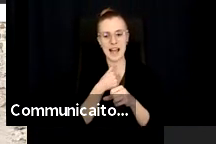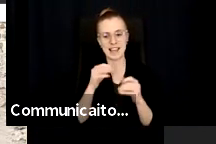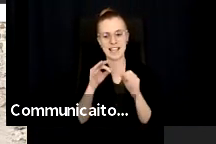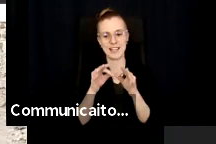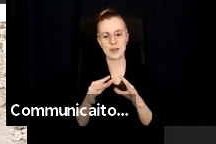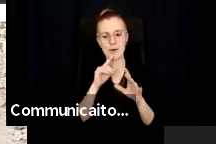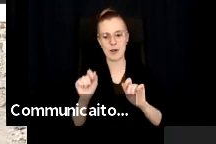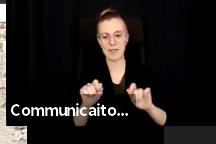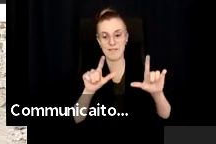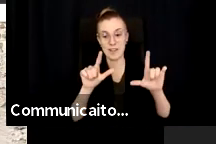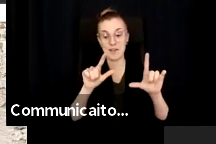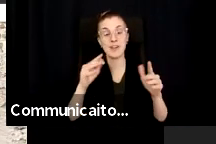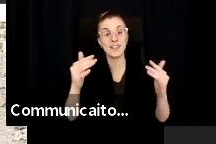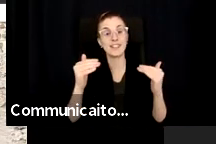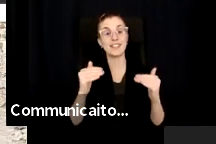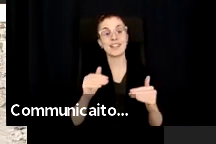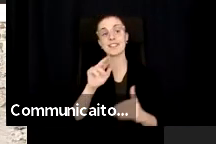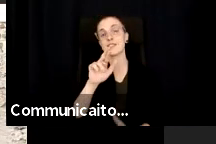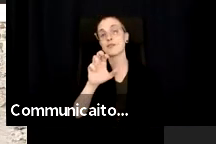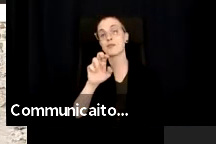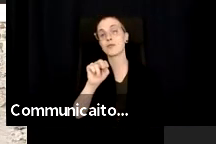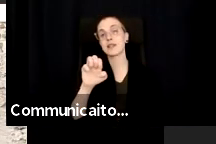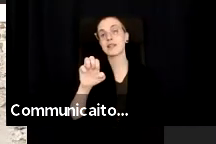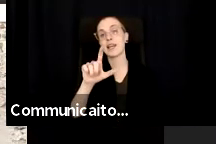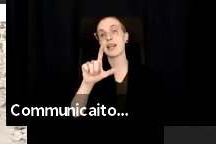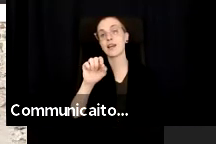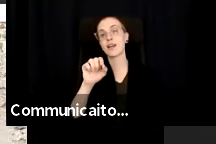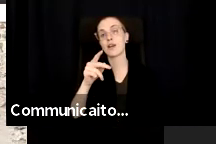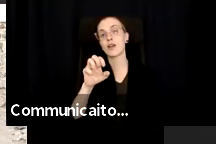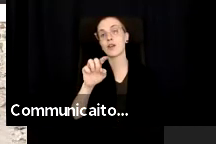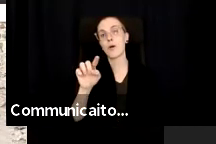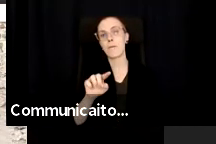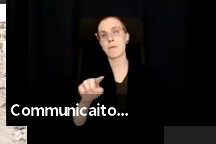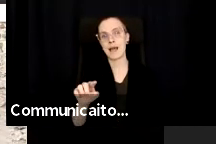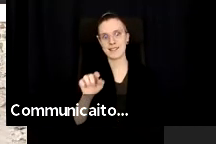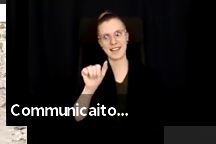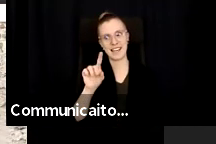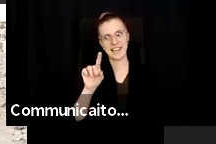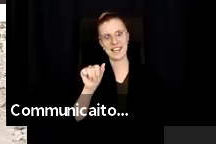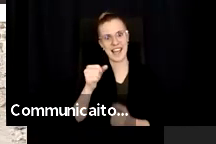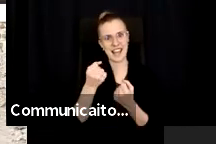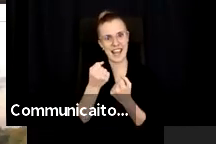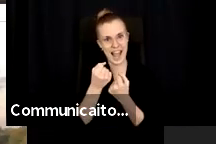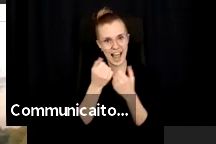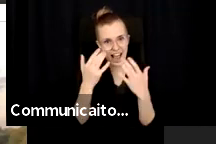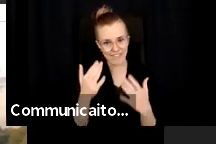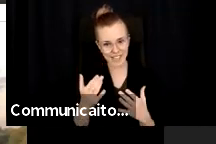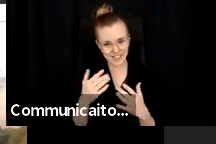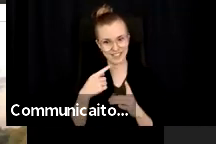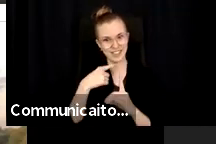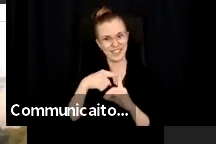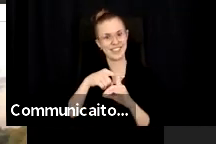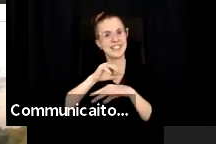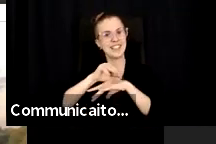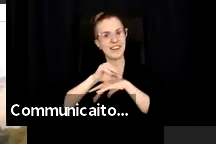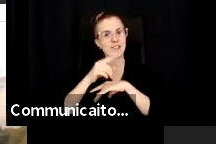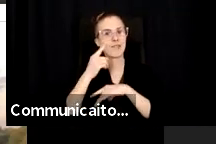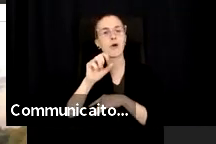Lopez. Renee is a disability rights advocate and an advisory board member for Safe Disability